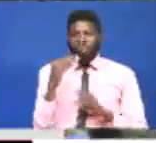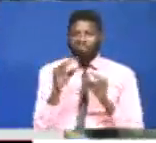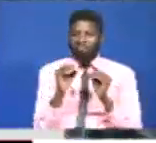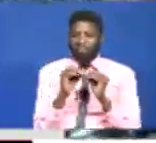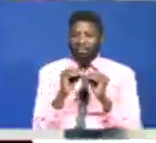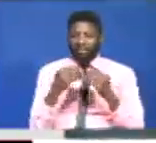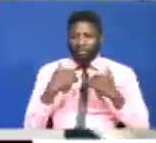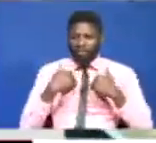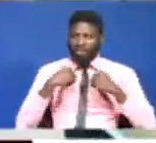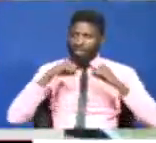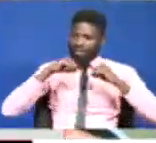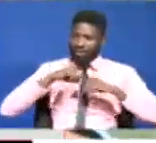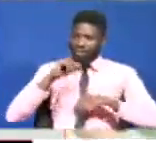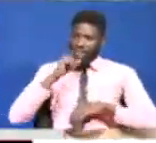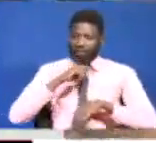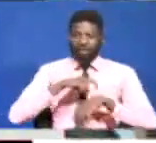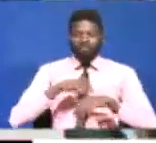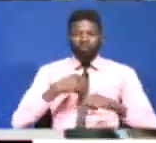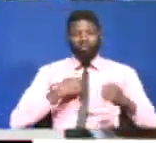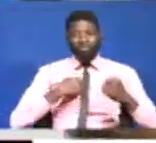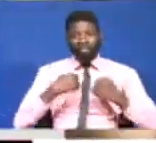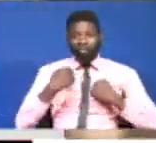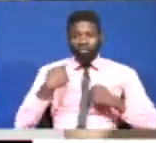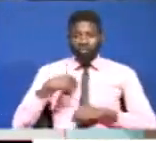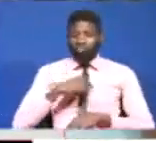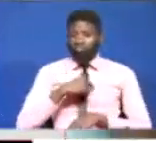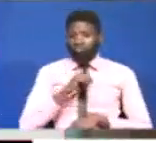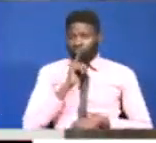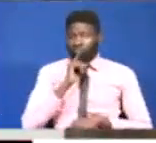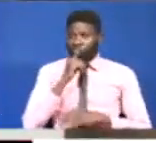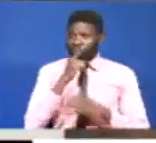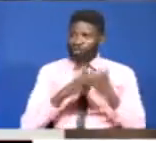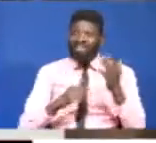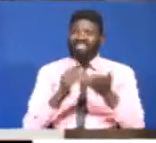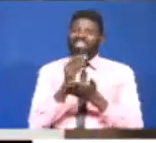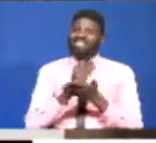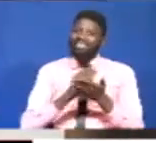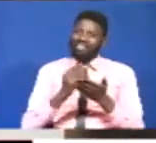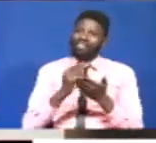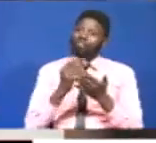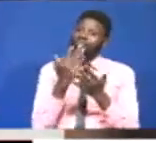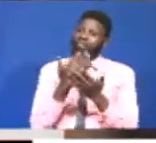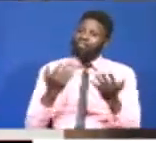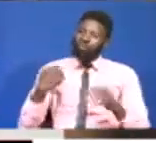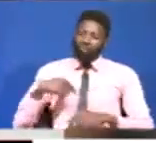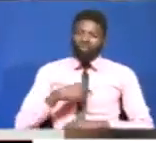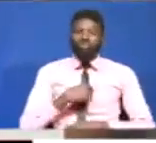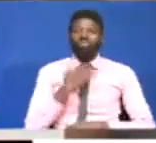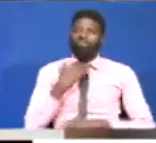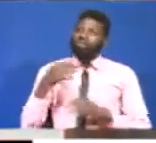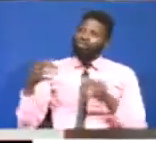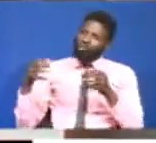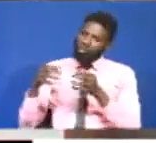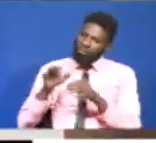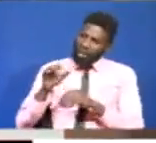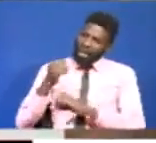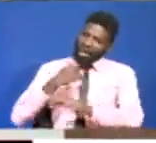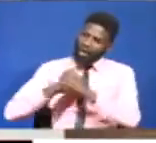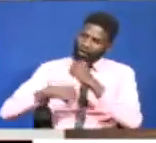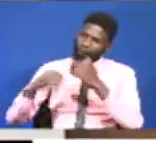tuliandikiana tukiwa Luanda, na tukasema ya kwamba kuna mambo mengine tulikuwa tunataka hiyo vikundi itimize,